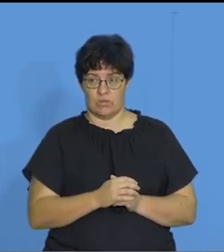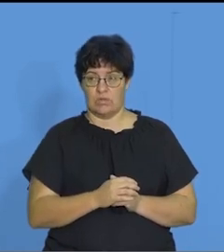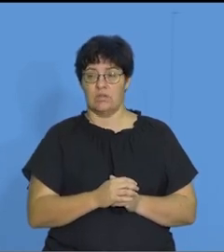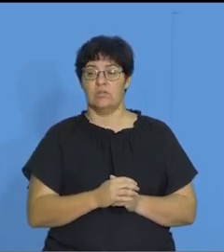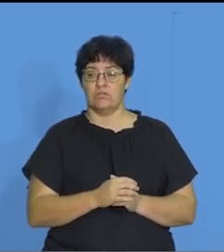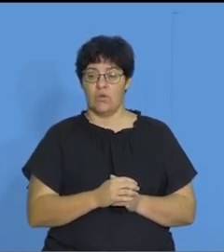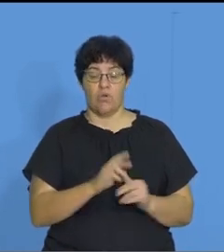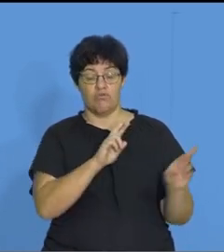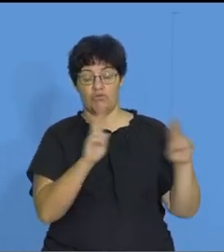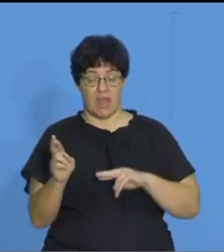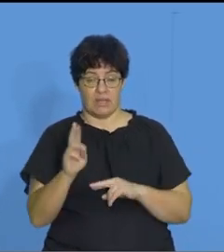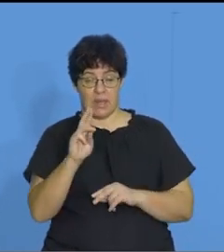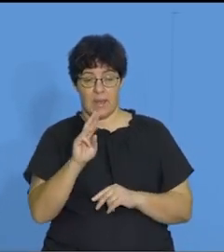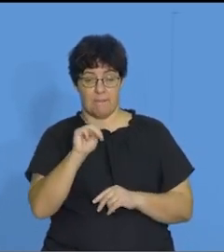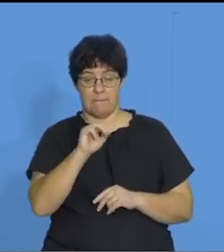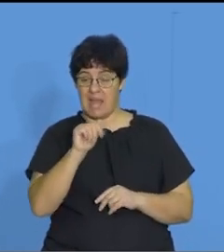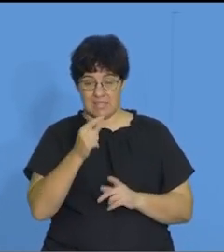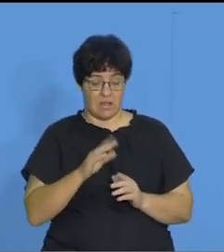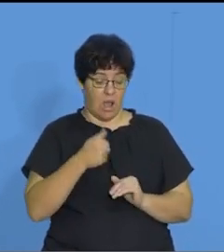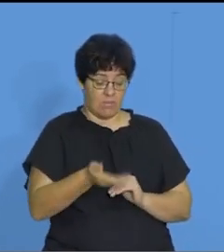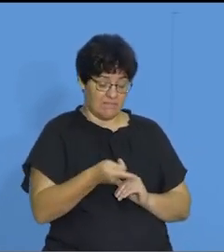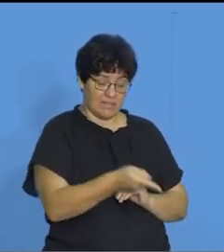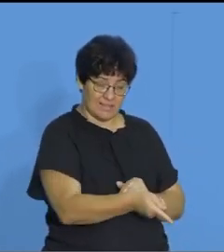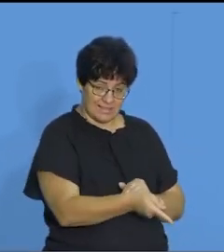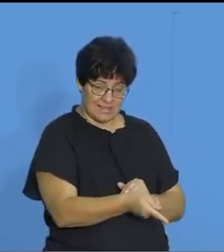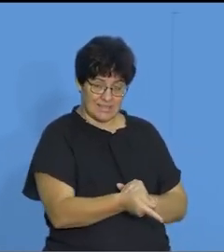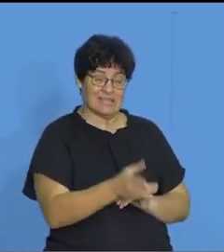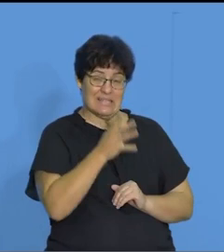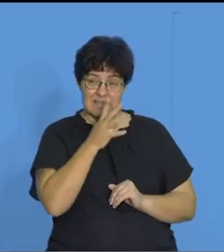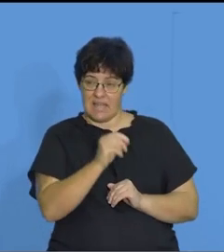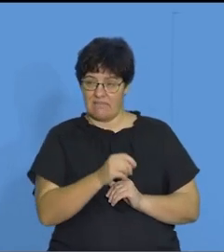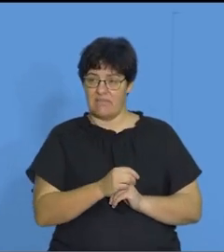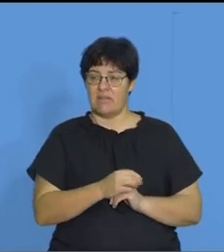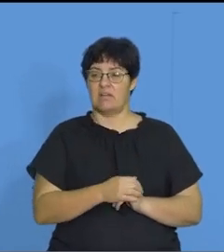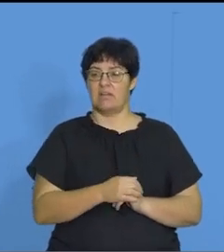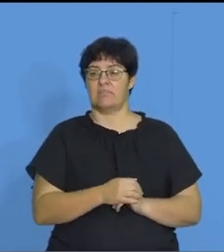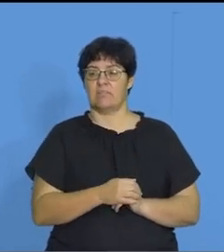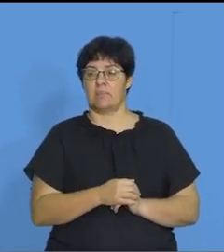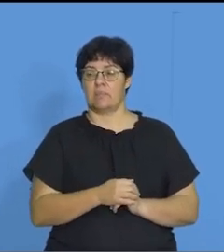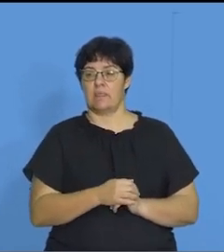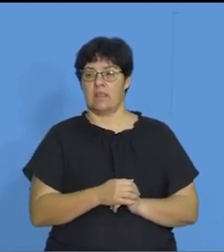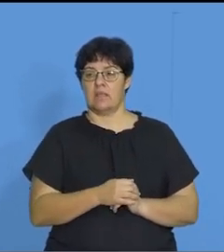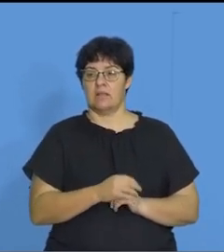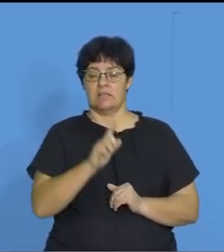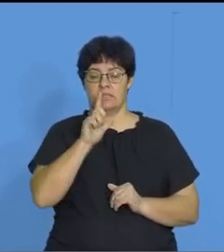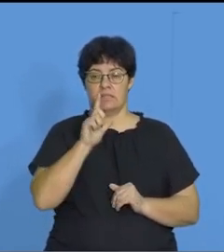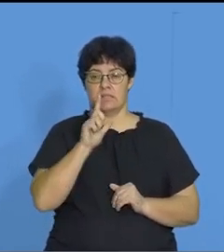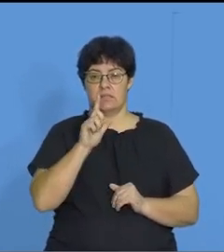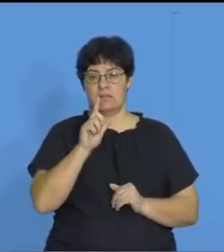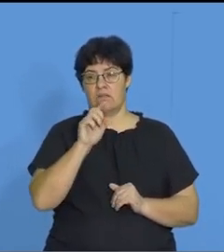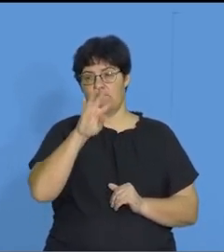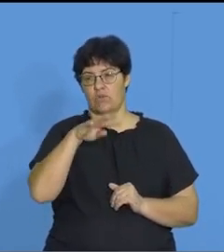of 2. So the unreacted mass of the reagent, which is in excess, which is hydrogen in this case,